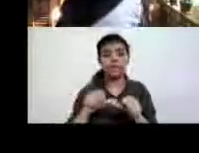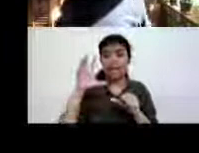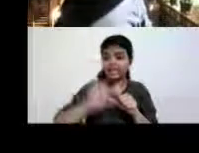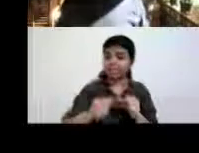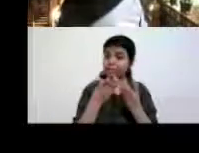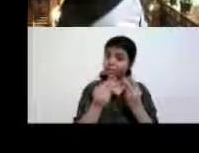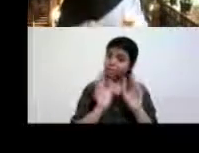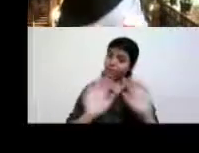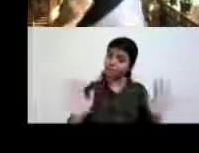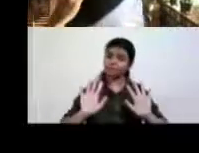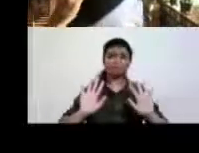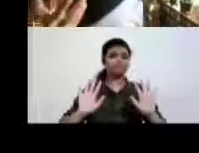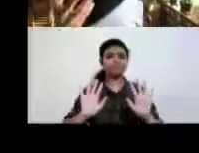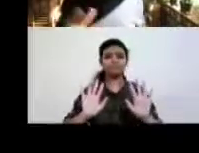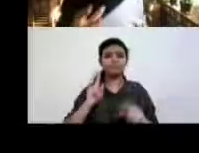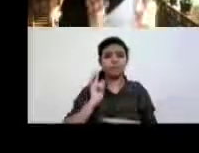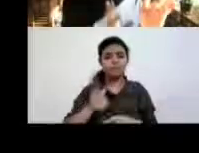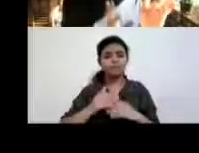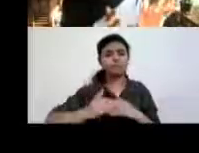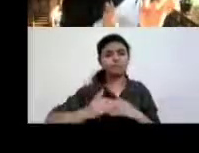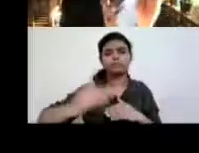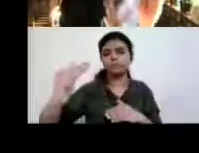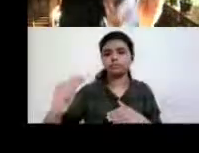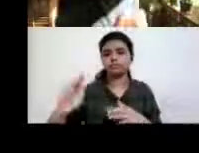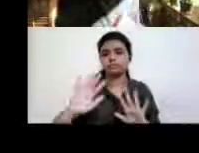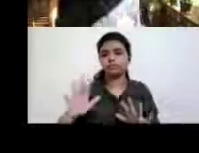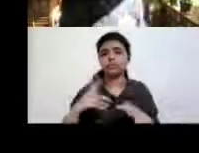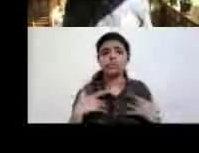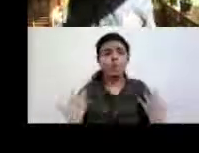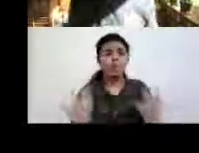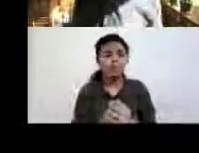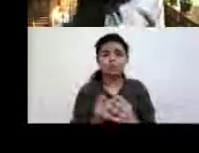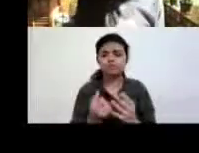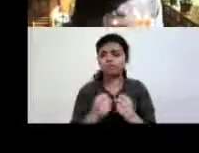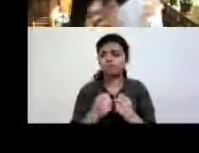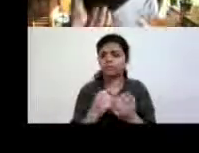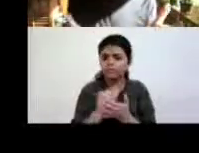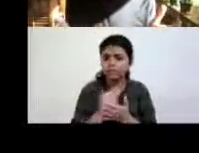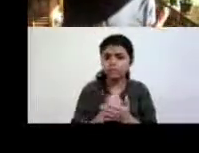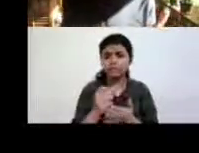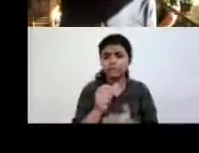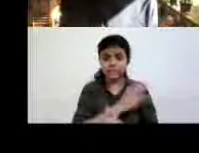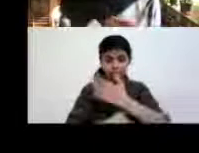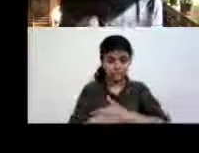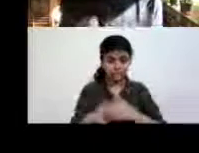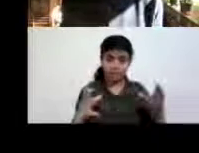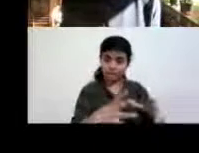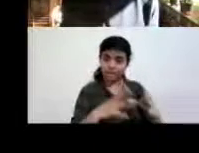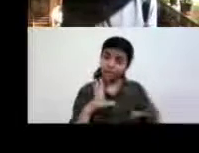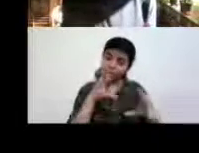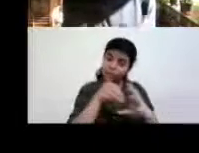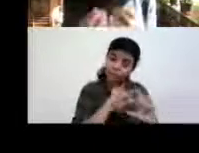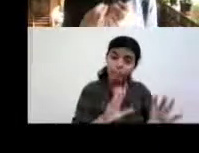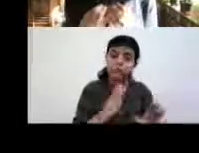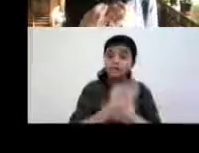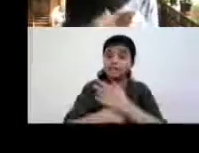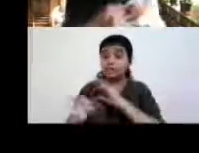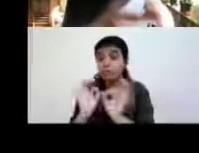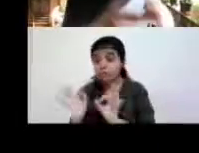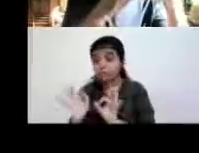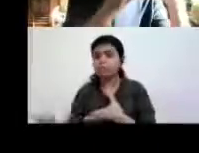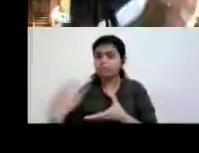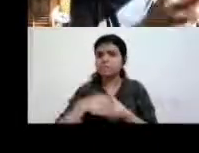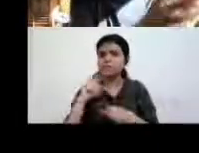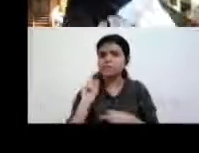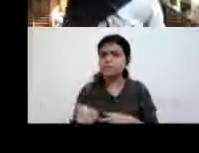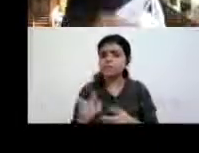solution, because we are trying to reach out not only to people with disabilities, but also to people without disabilities who might not